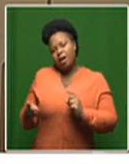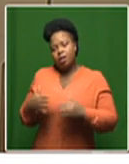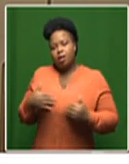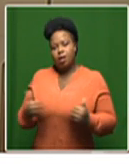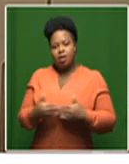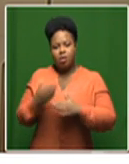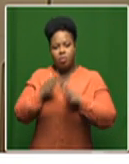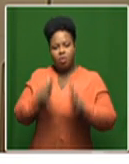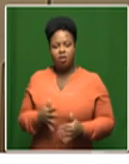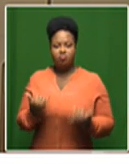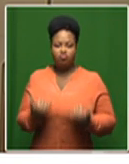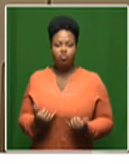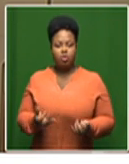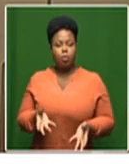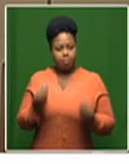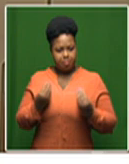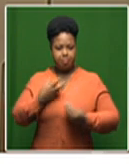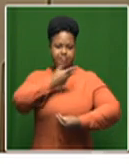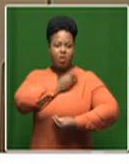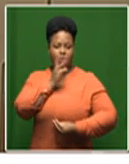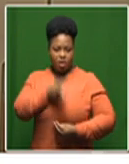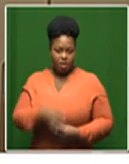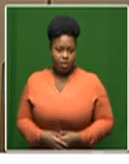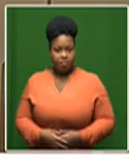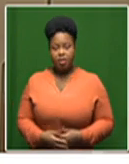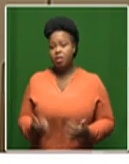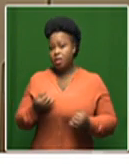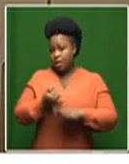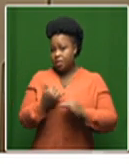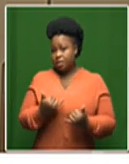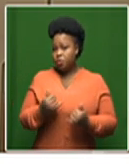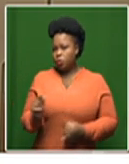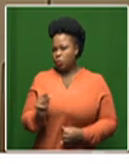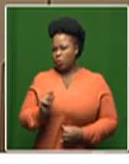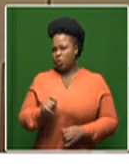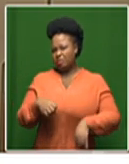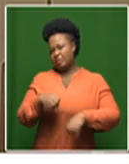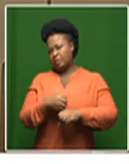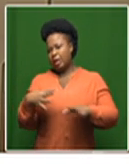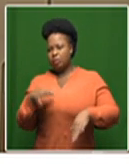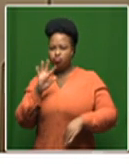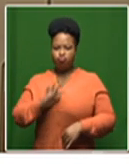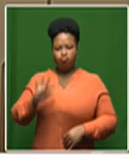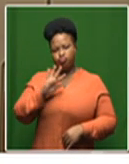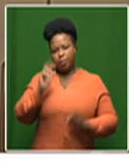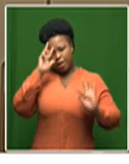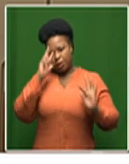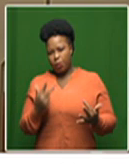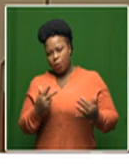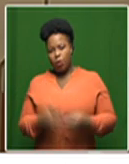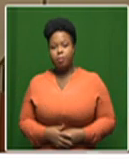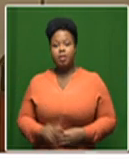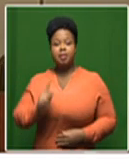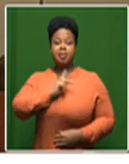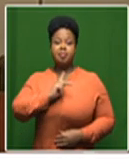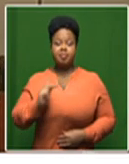their vaccine jabs today. Early this morning, the program is about to start at around about 8 o'clock with the